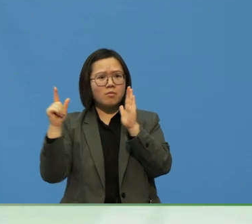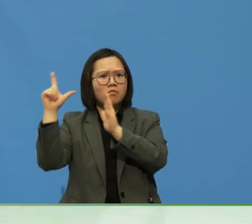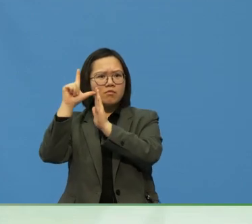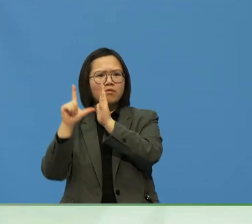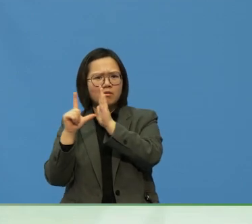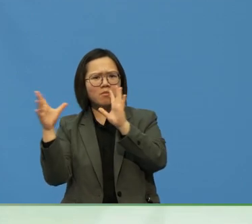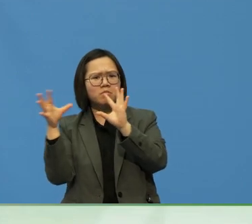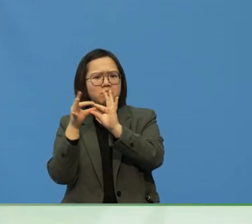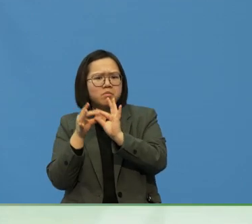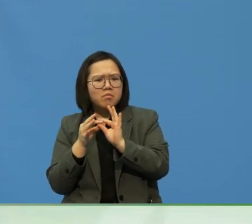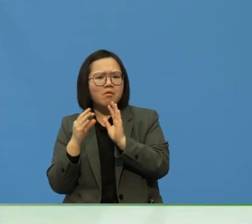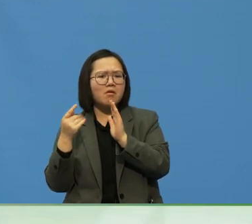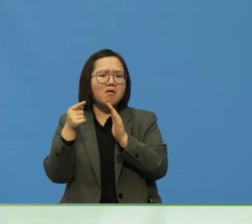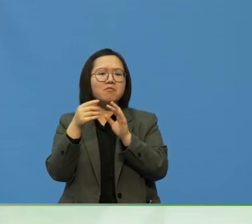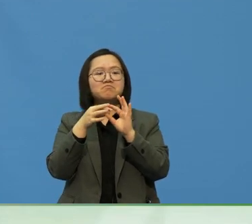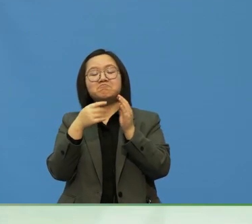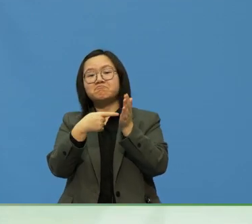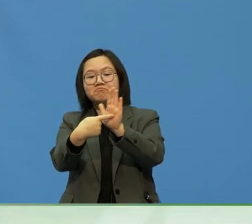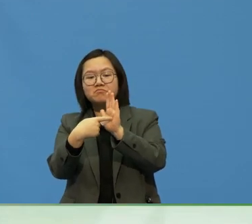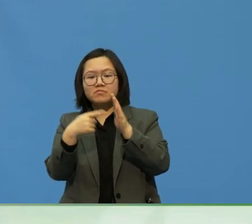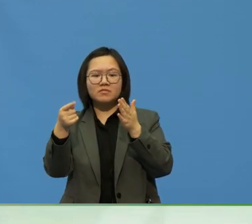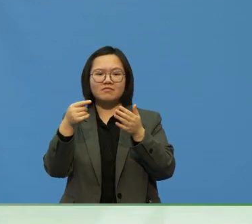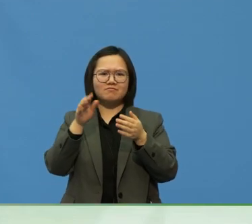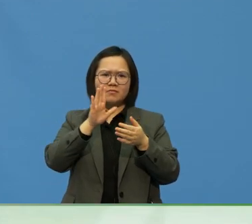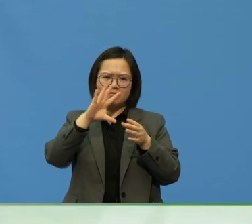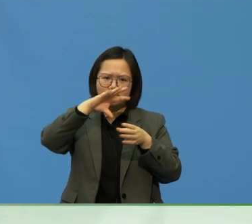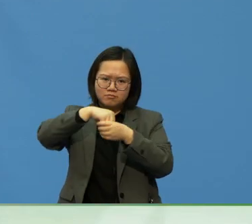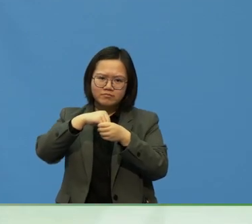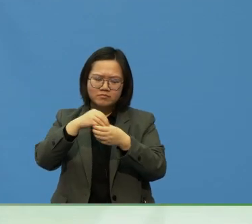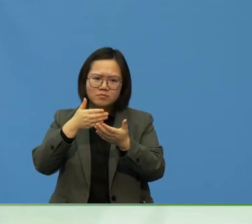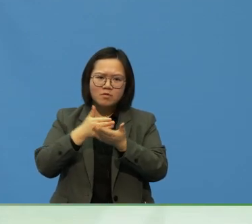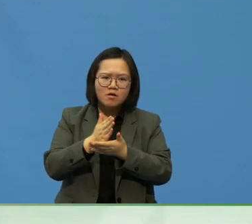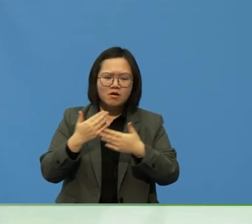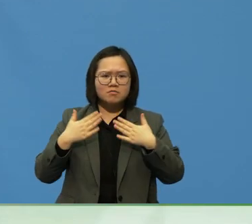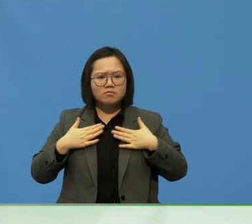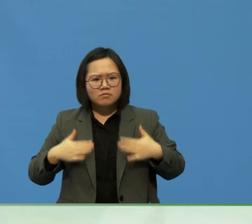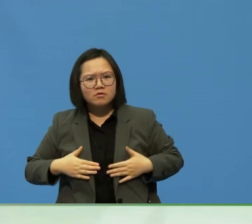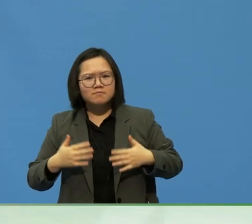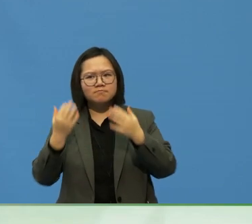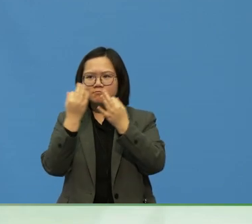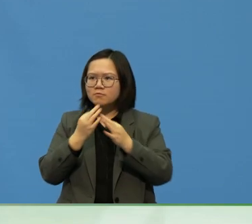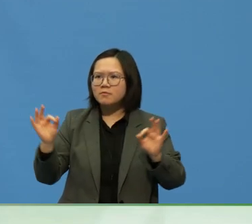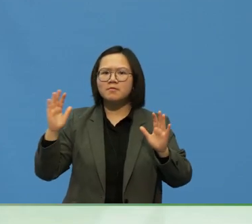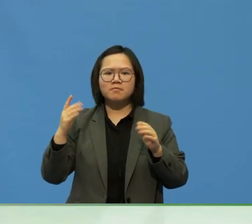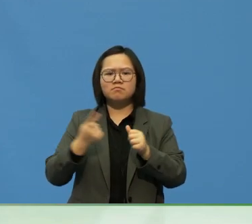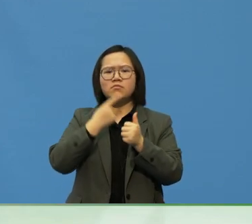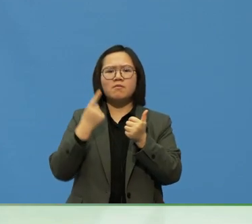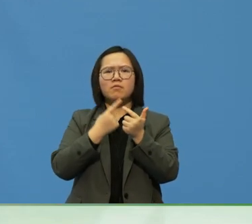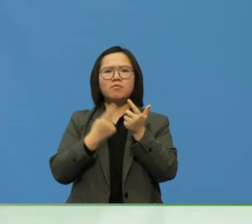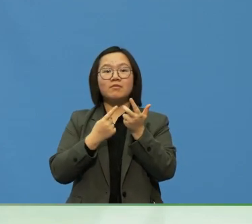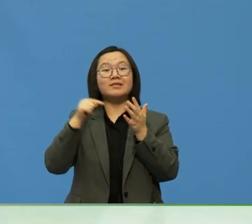CRPD, our Charter of Rights and Freedoms, our Canadian Human Rights Act, and then pivot into that's the framework. And then we're